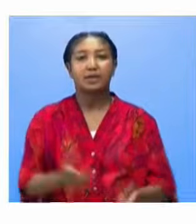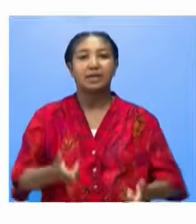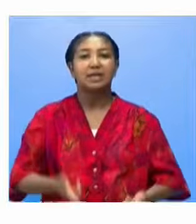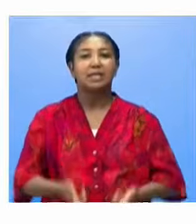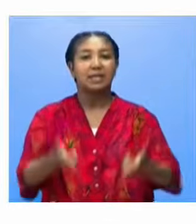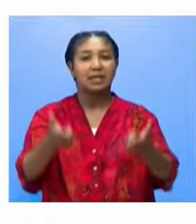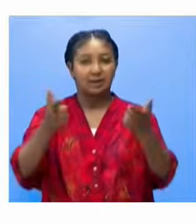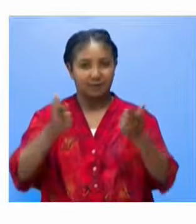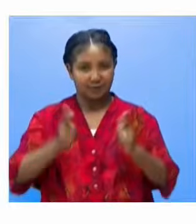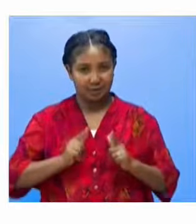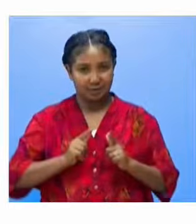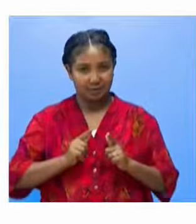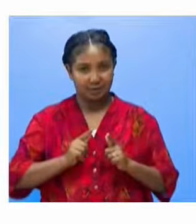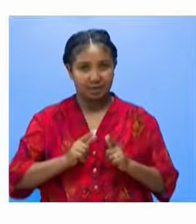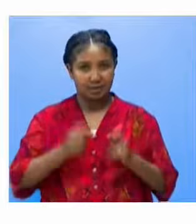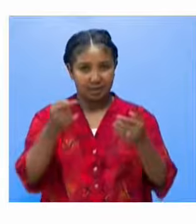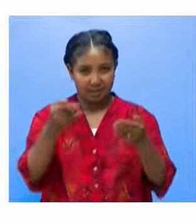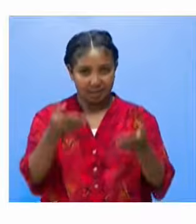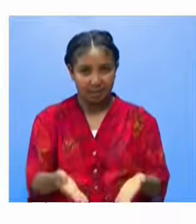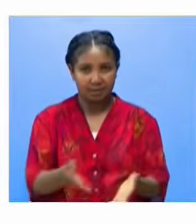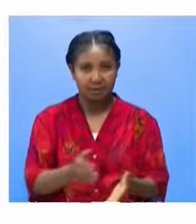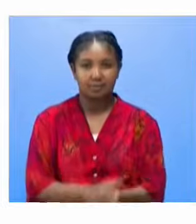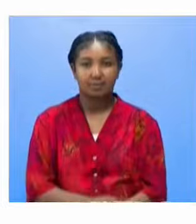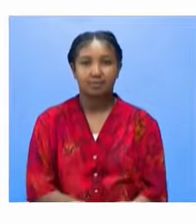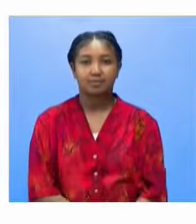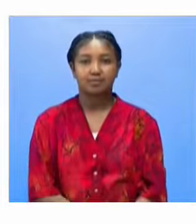lived here